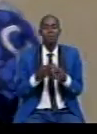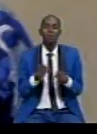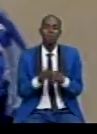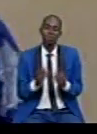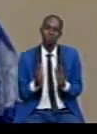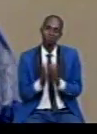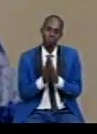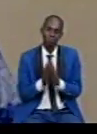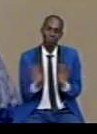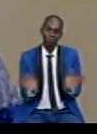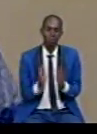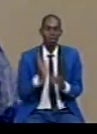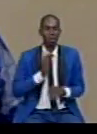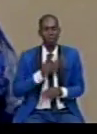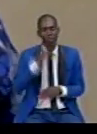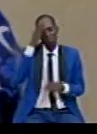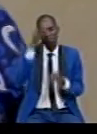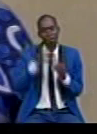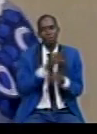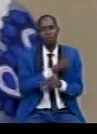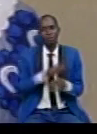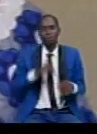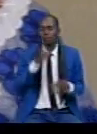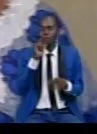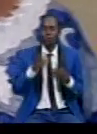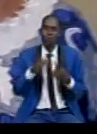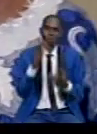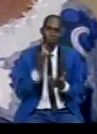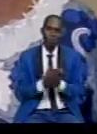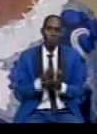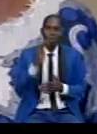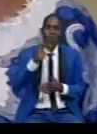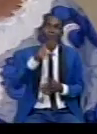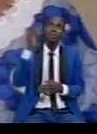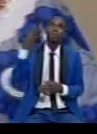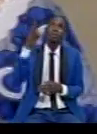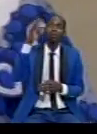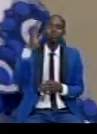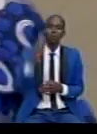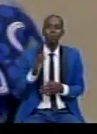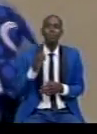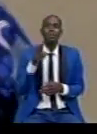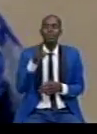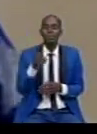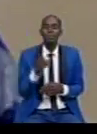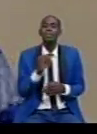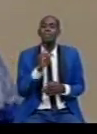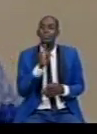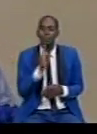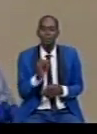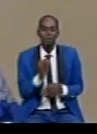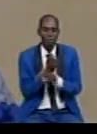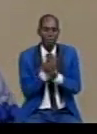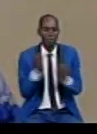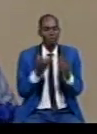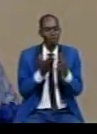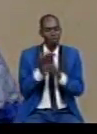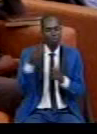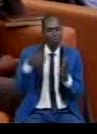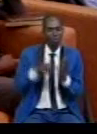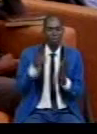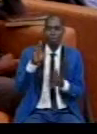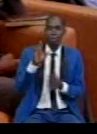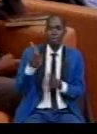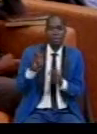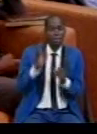not stop, because by the grace of God, I'm a product of this GCK. If there was no GCK, I would still remain in my